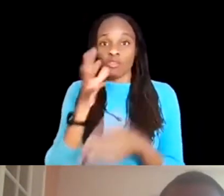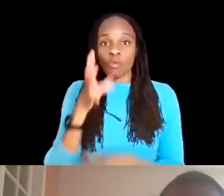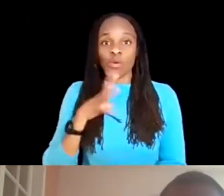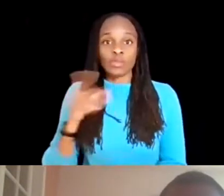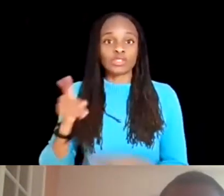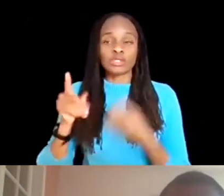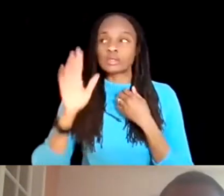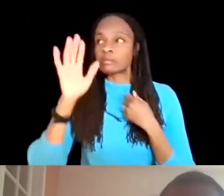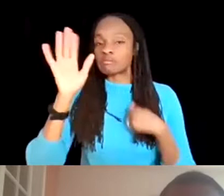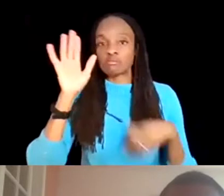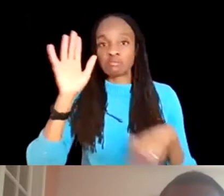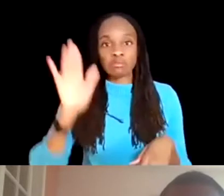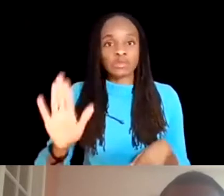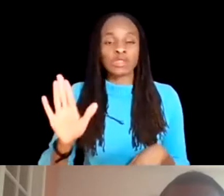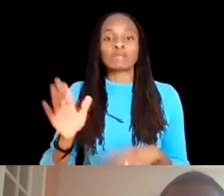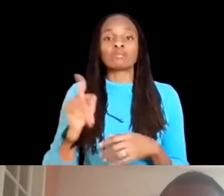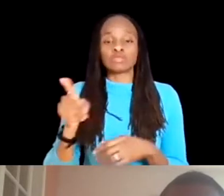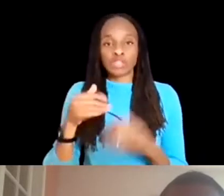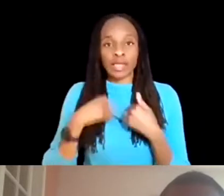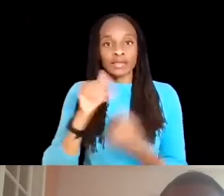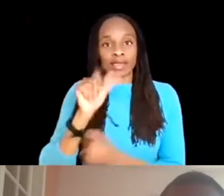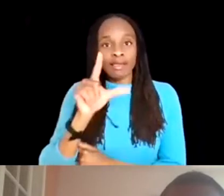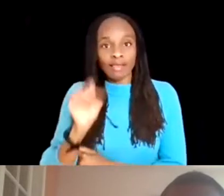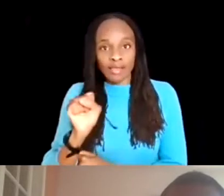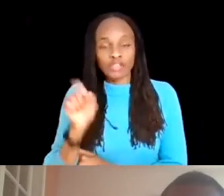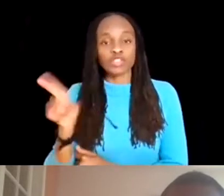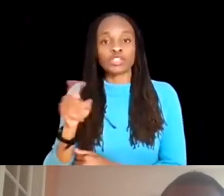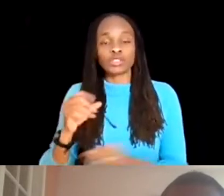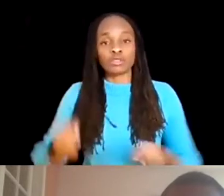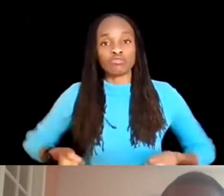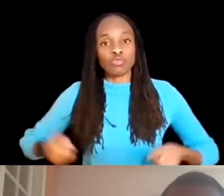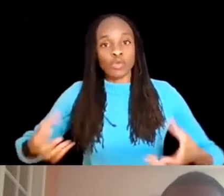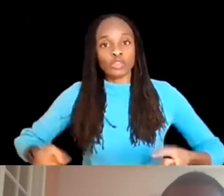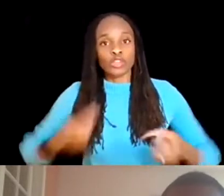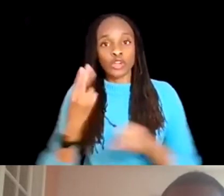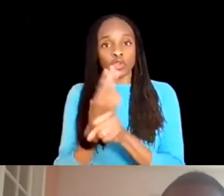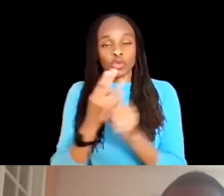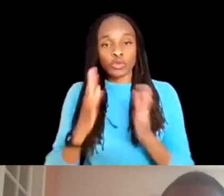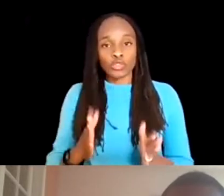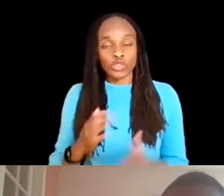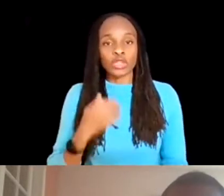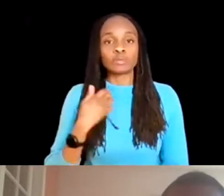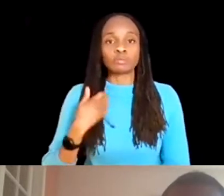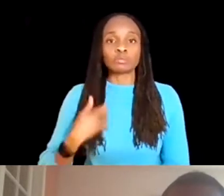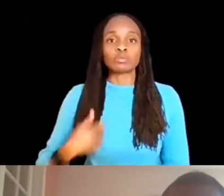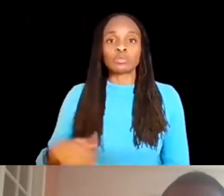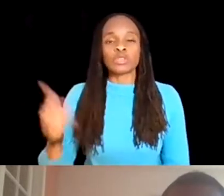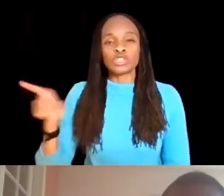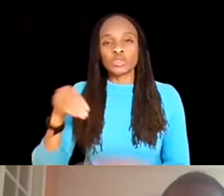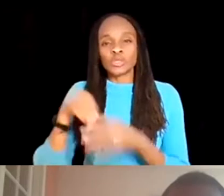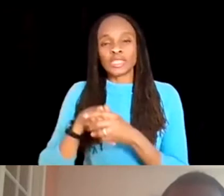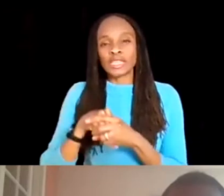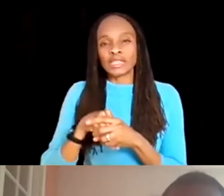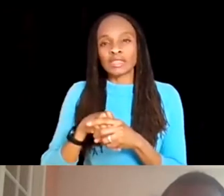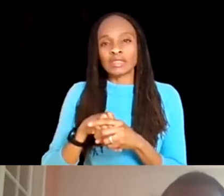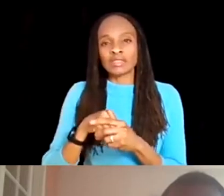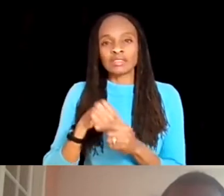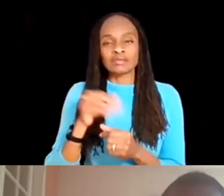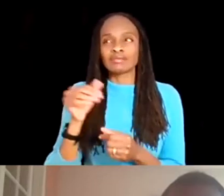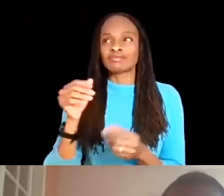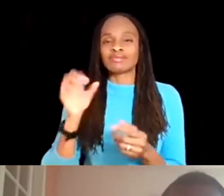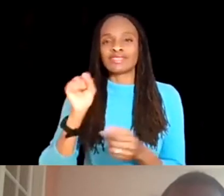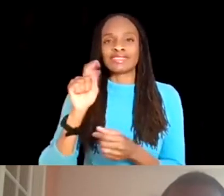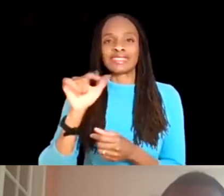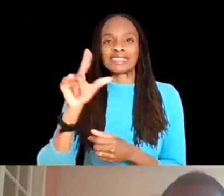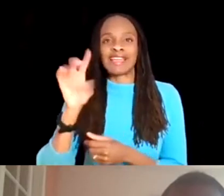who actually has ALS and is a wheelchair user. She was just in Styles, like 50 women, you